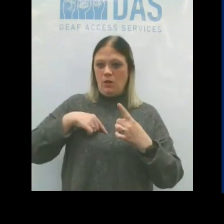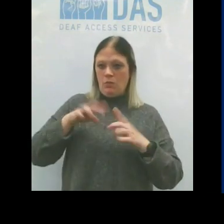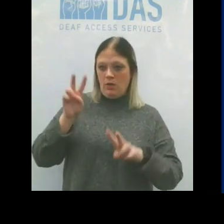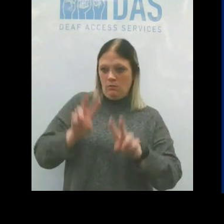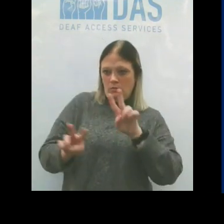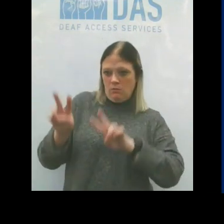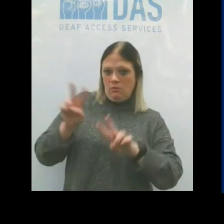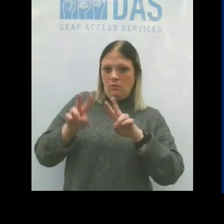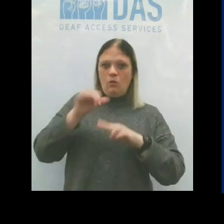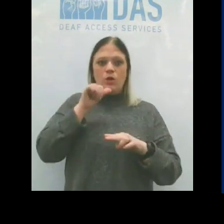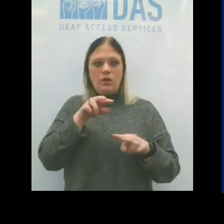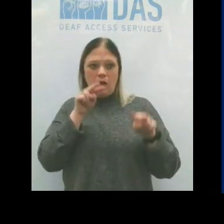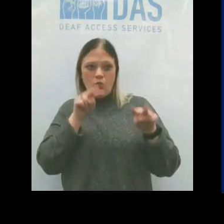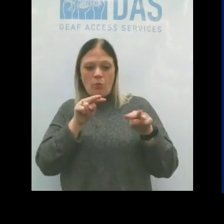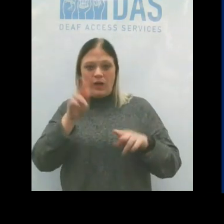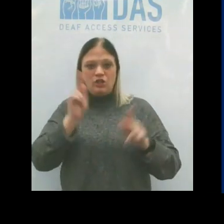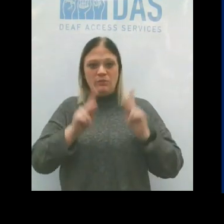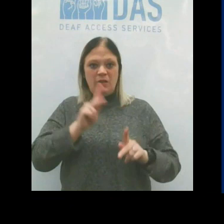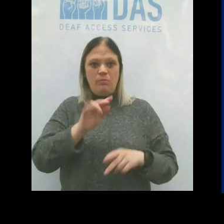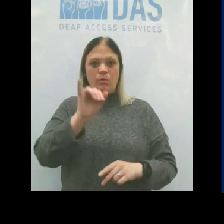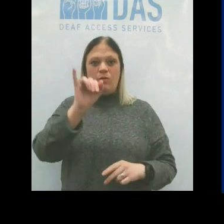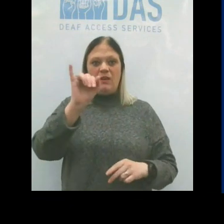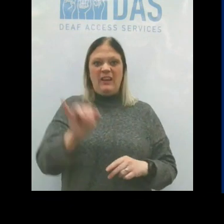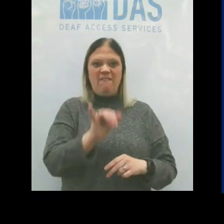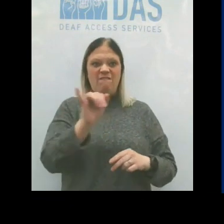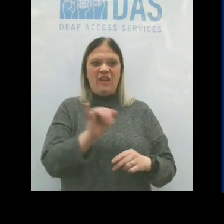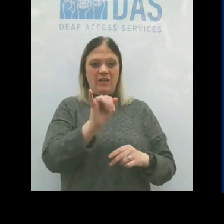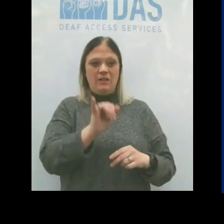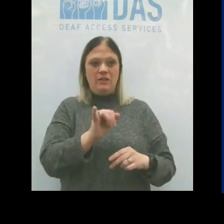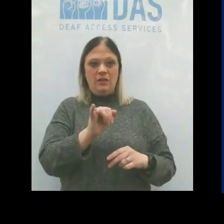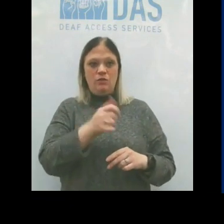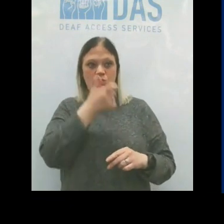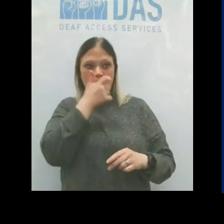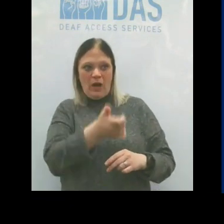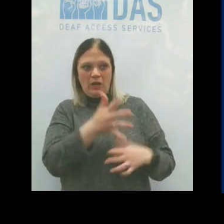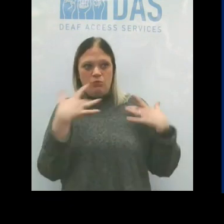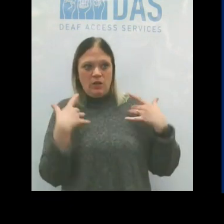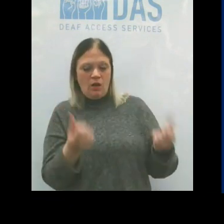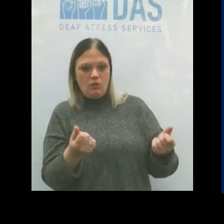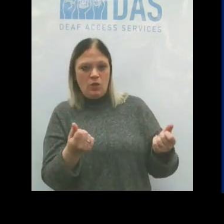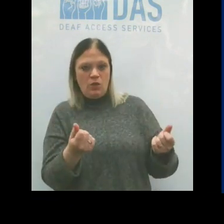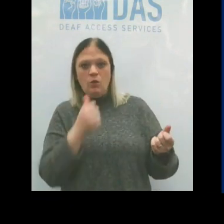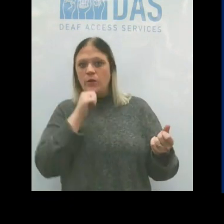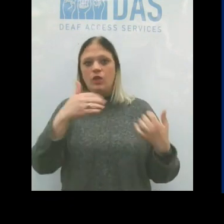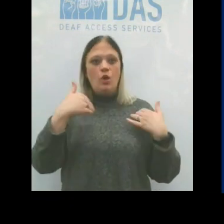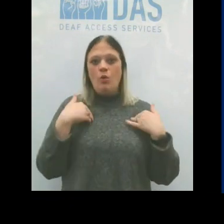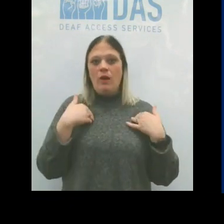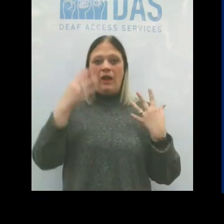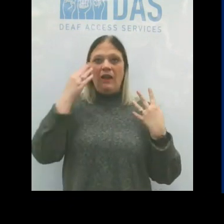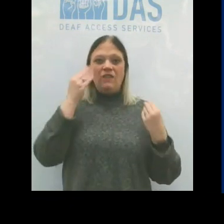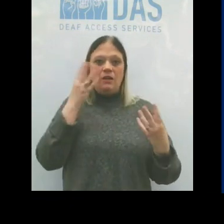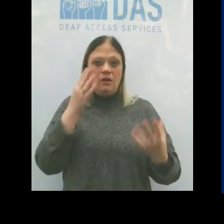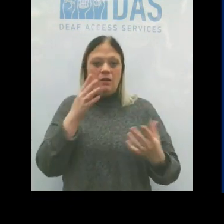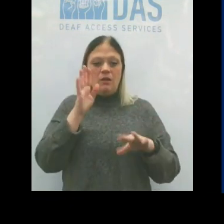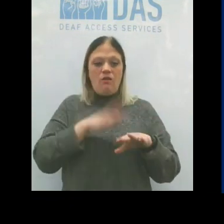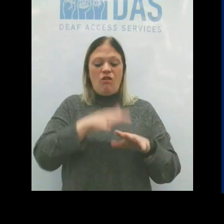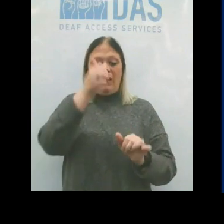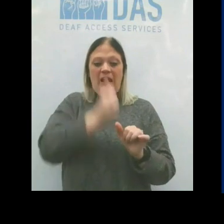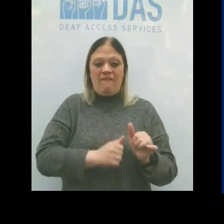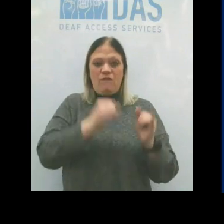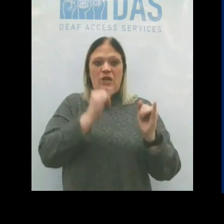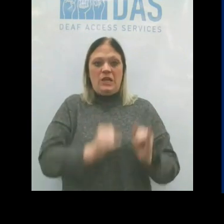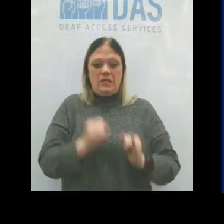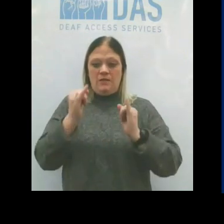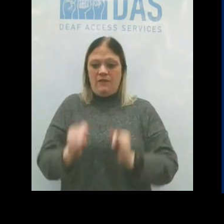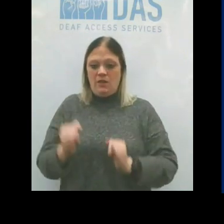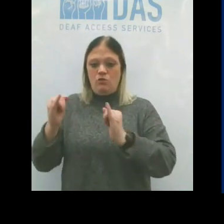monitoring people who are infected as to their recovery. So we don't have any data specifically on every individual case